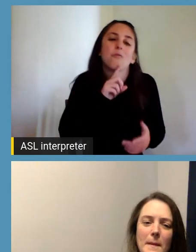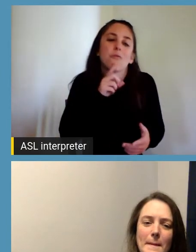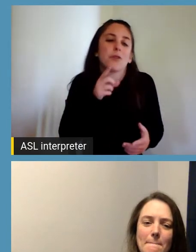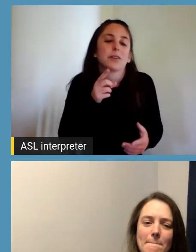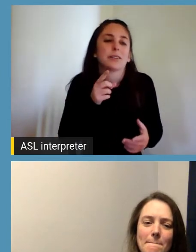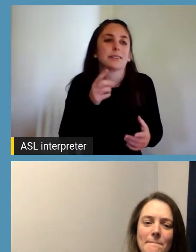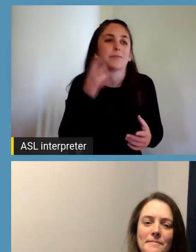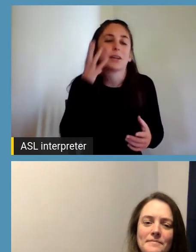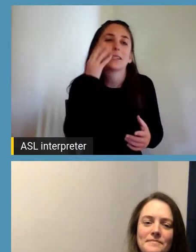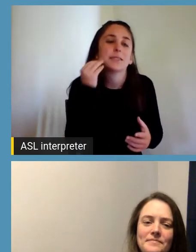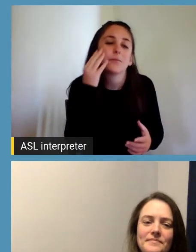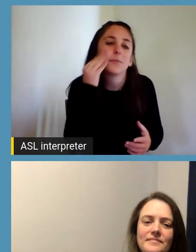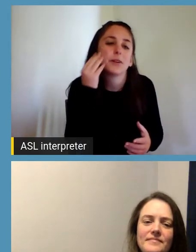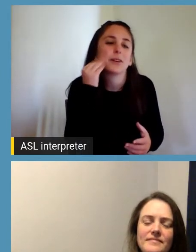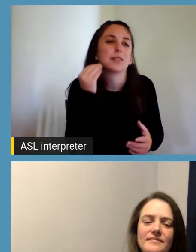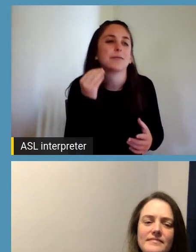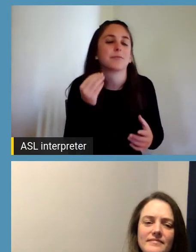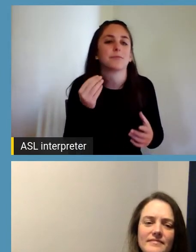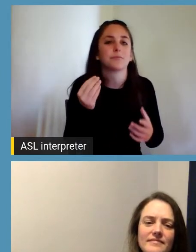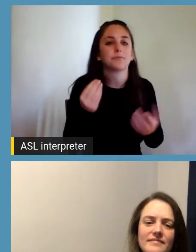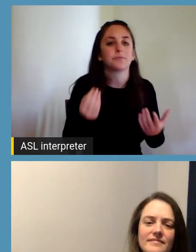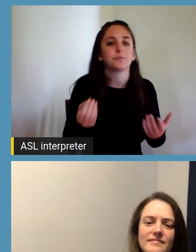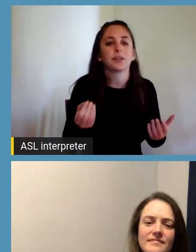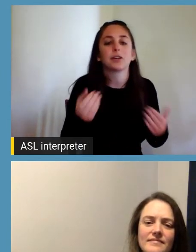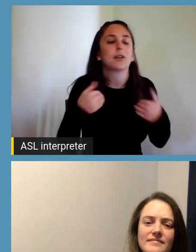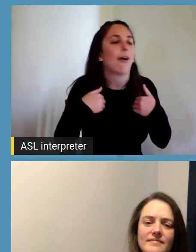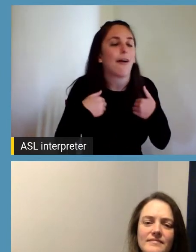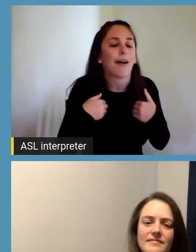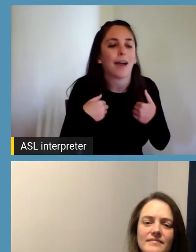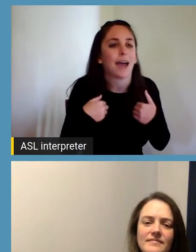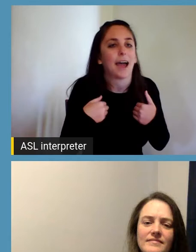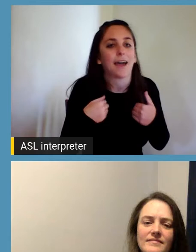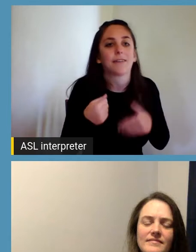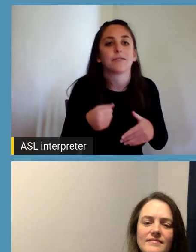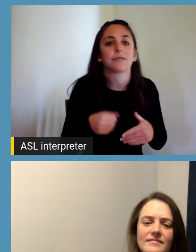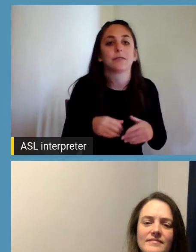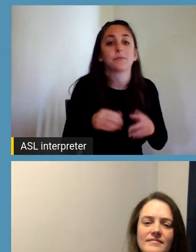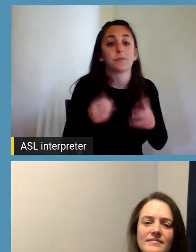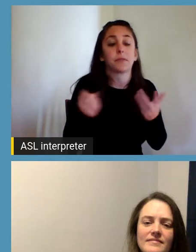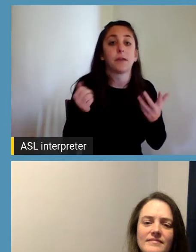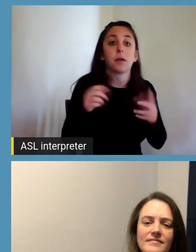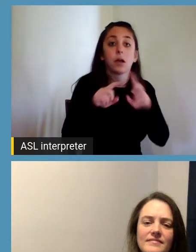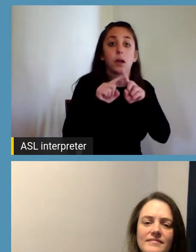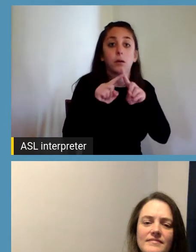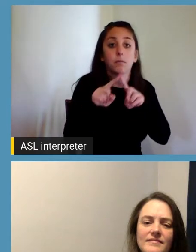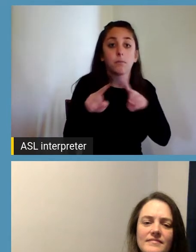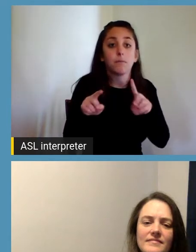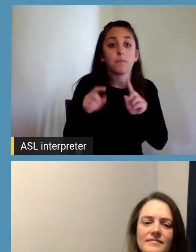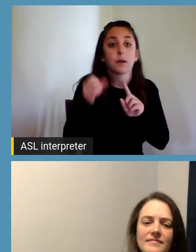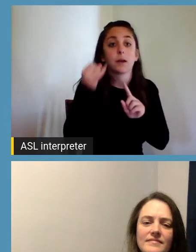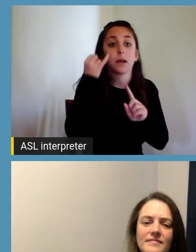doing cross-department and that analytics inside. However, if I was thinking of like